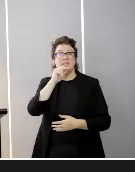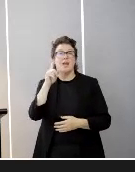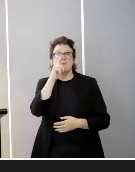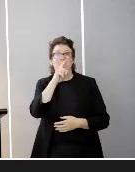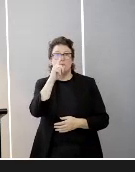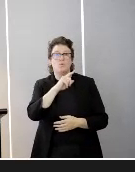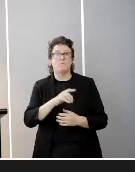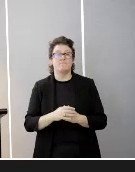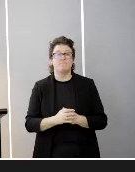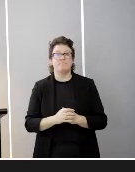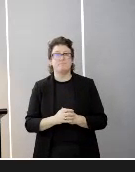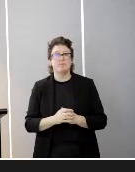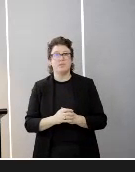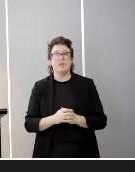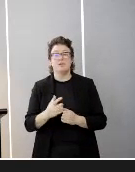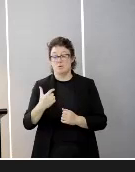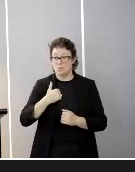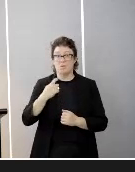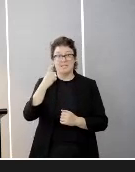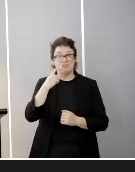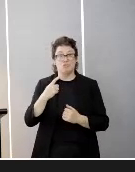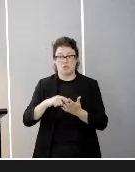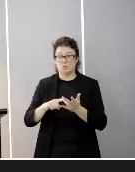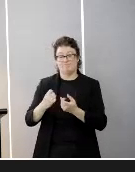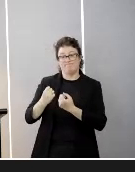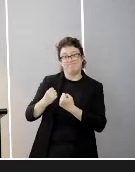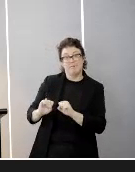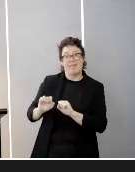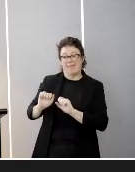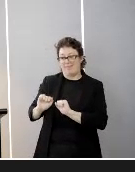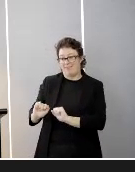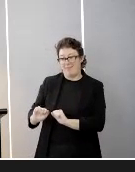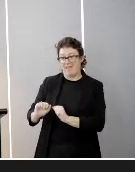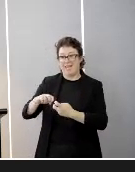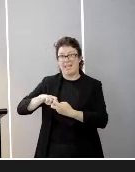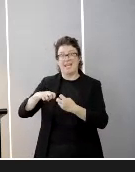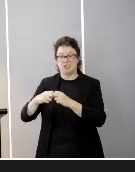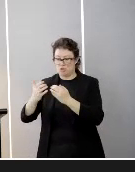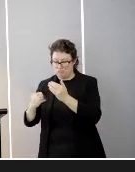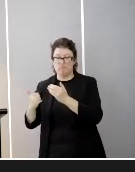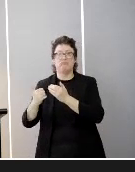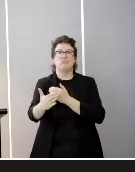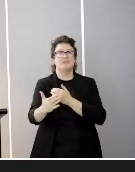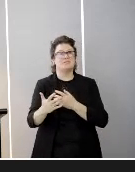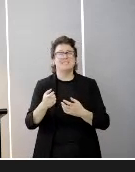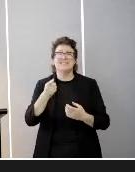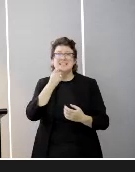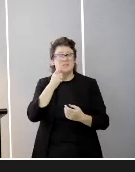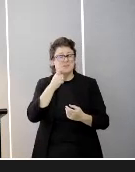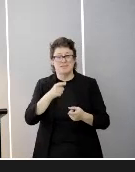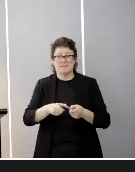people for a lot of our efforts to try and prevent these problems. It's complicated. There's a whole mix